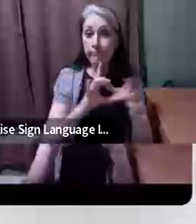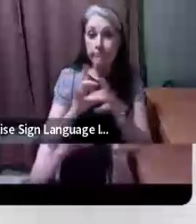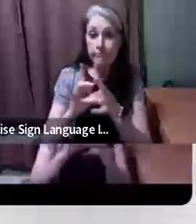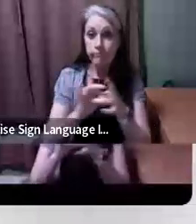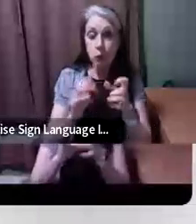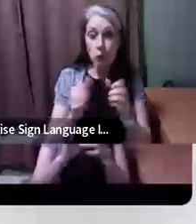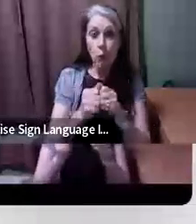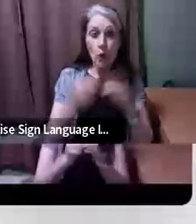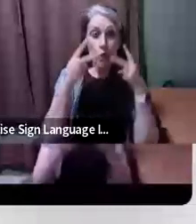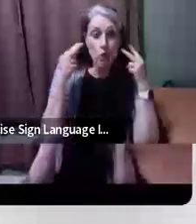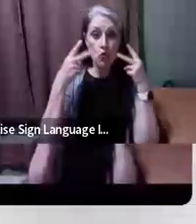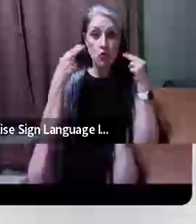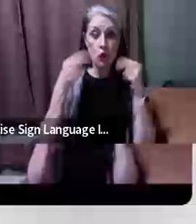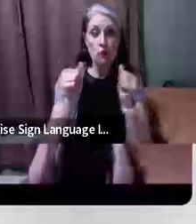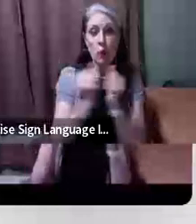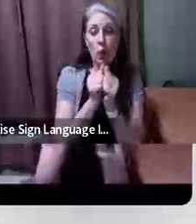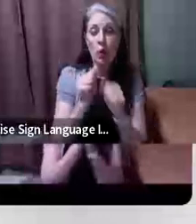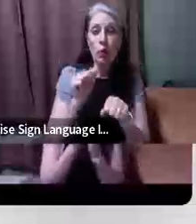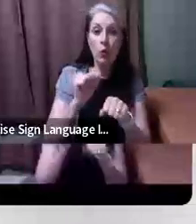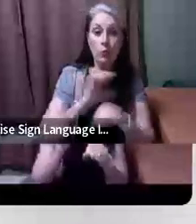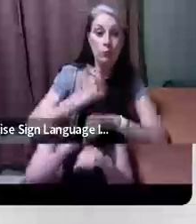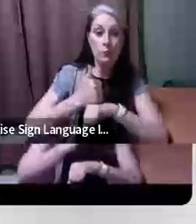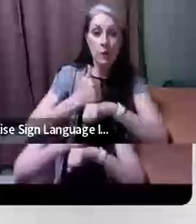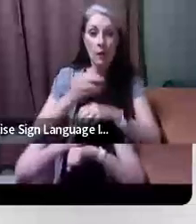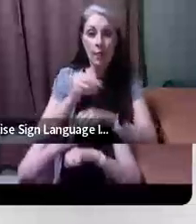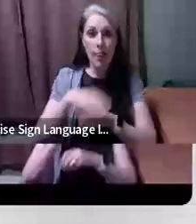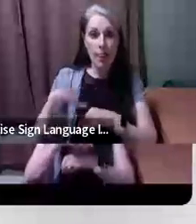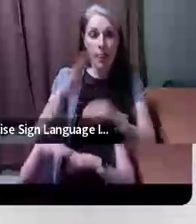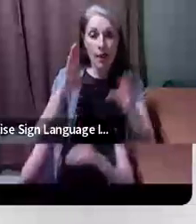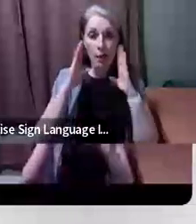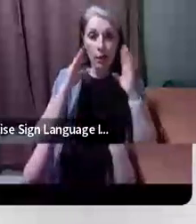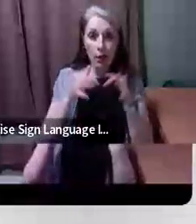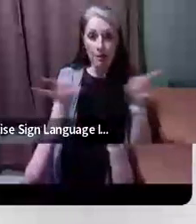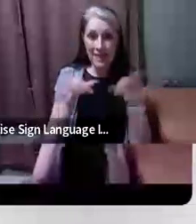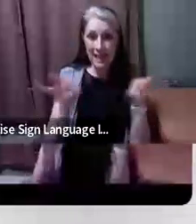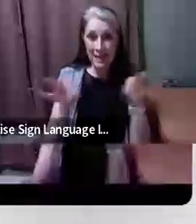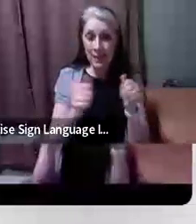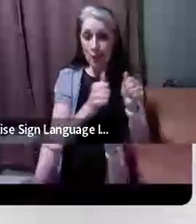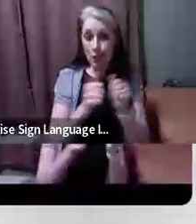hope to work with them to build a land acknowledgement statement together.